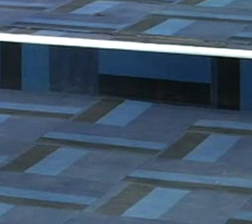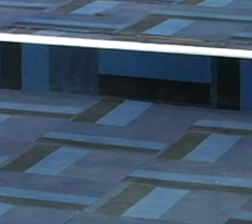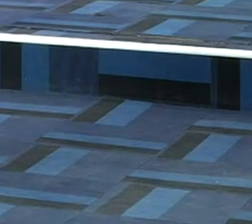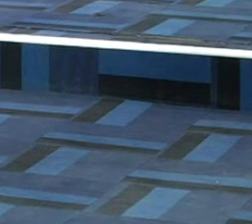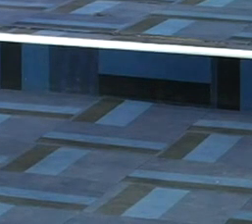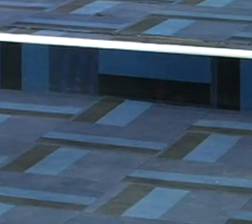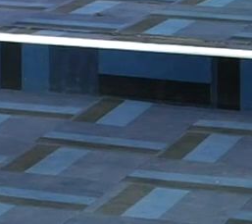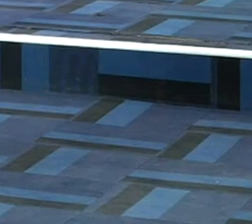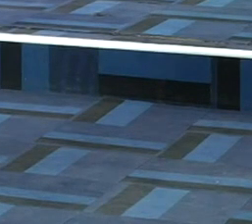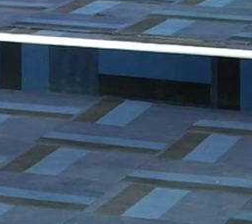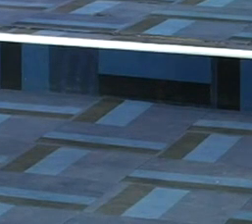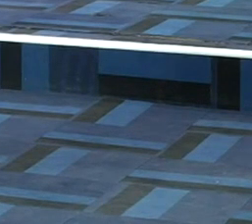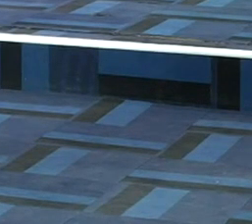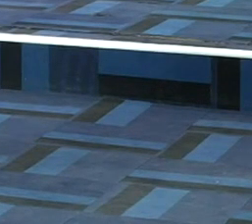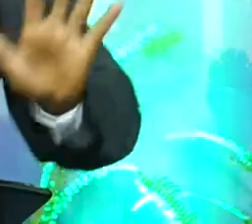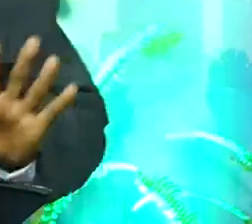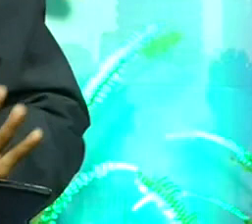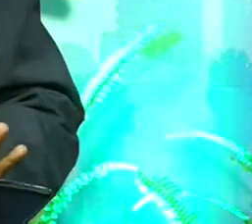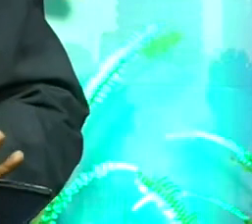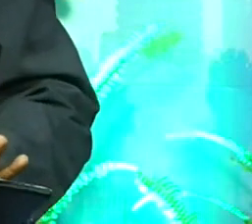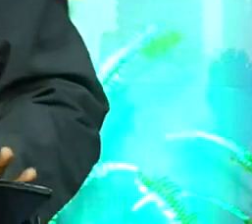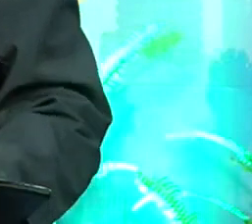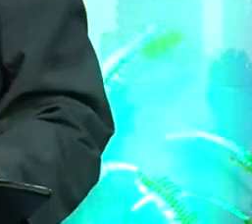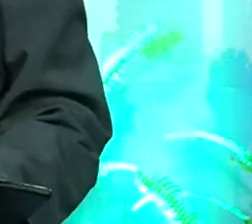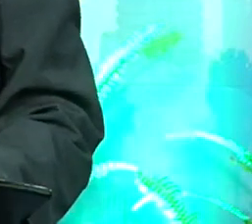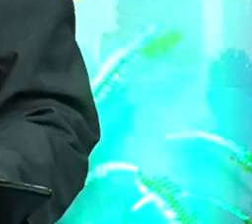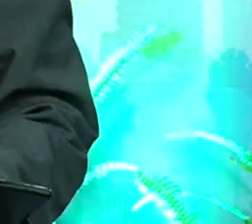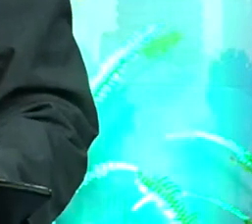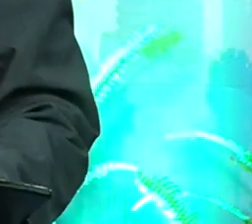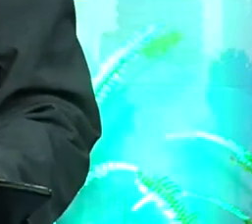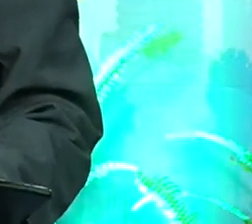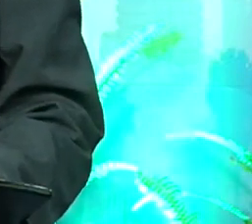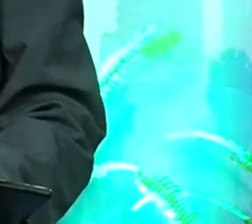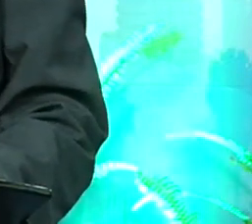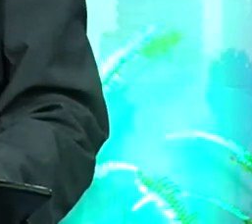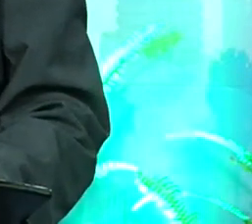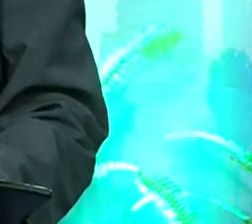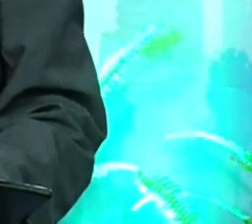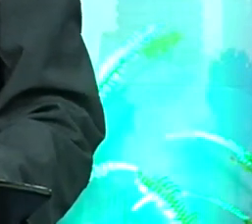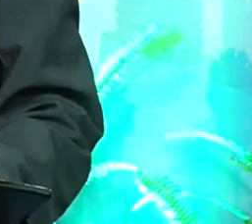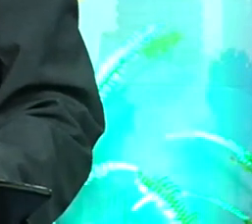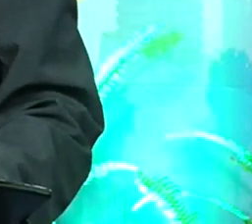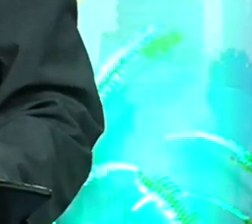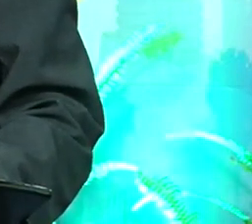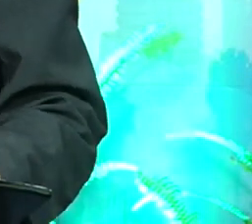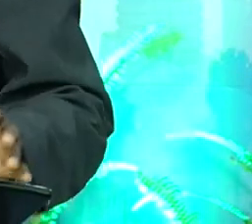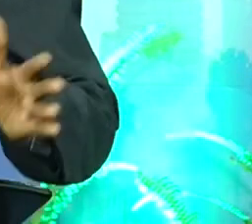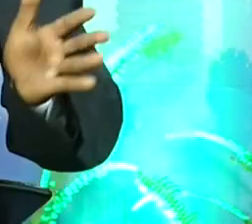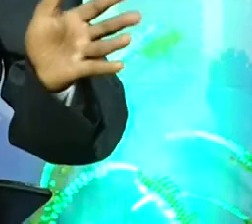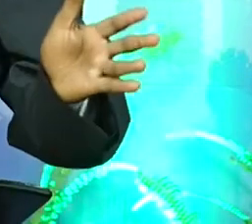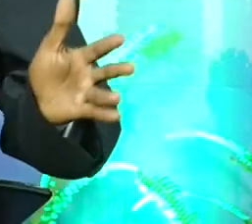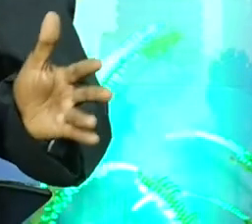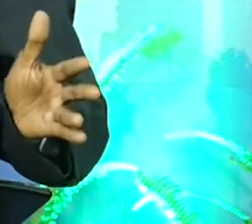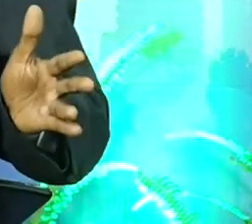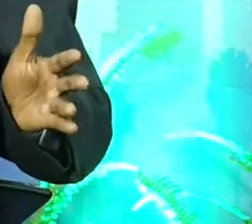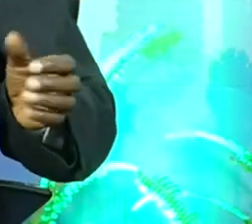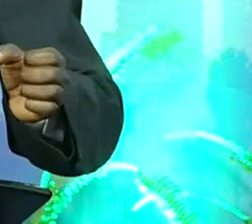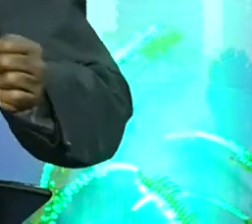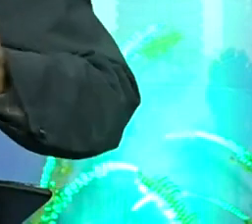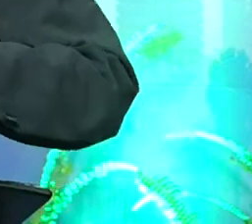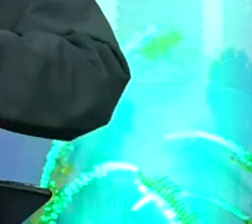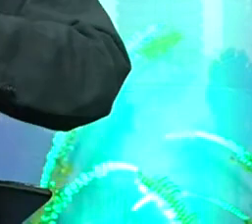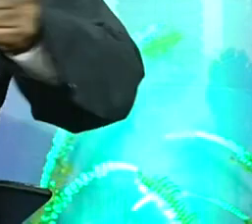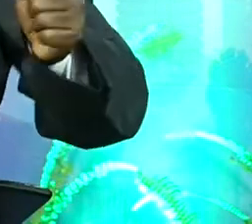there. Then don't talk much, just know that is the miracle of the Lord. Now, that was elsewhere. I want to tell you